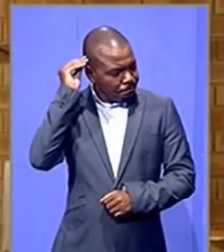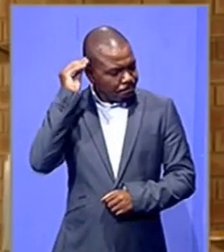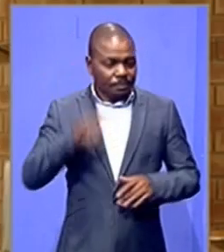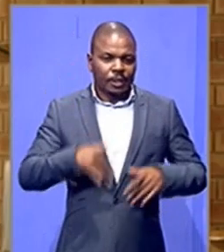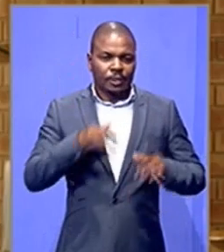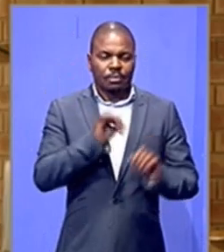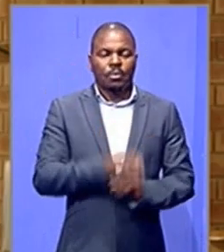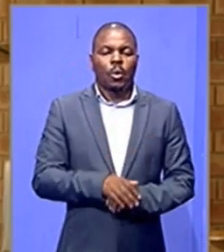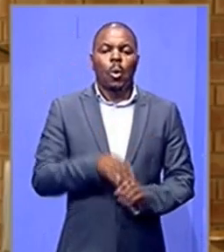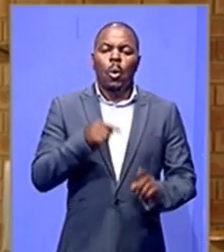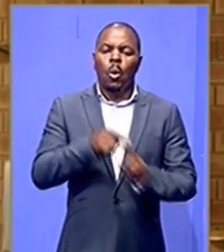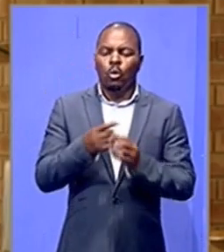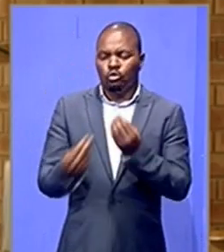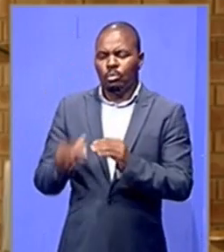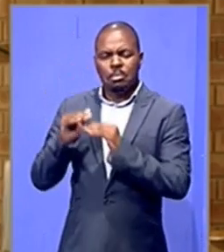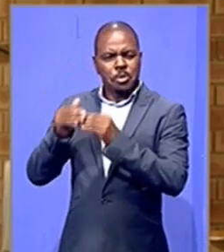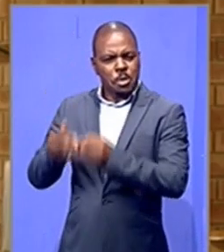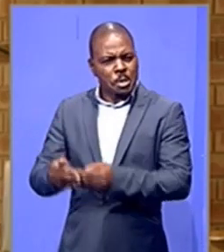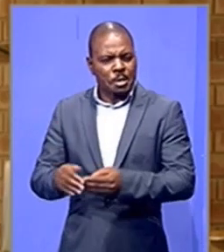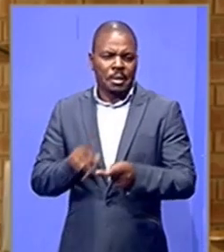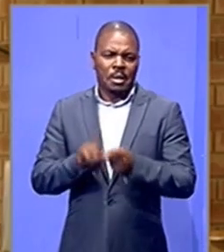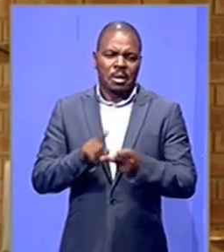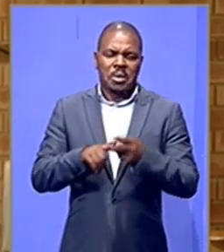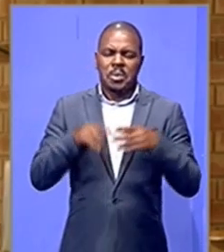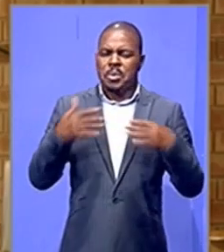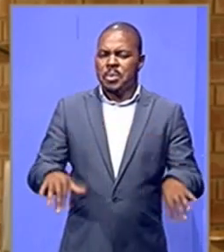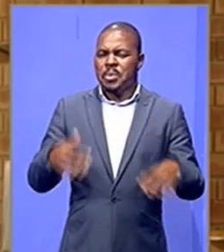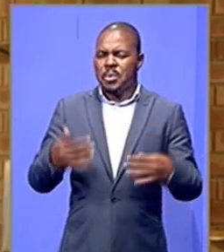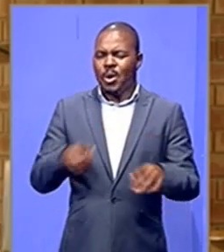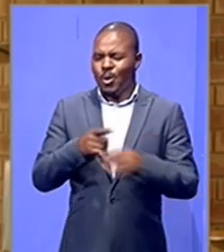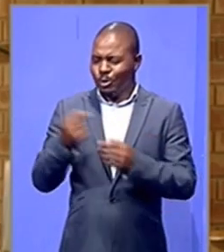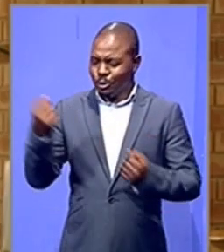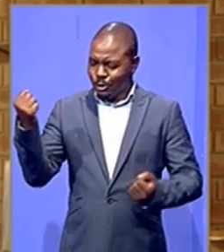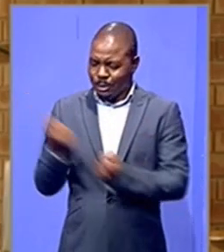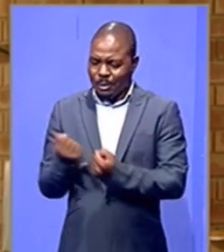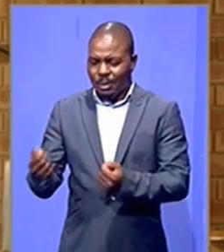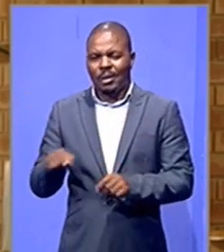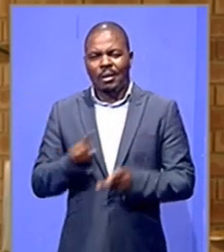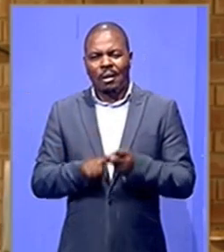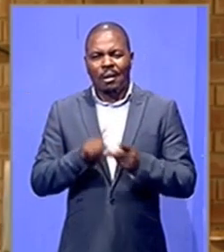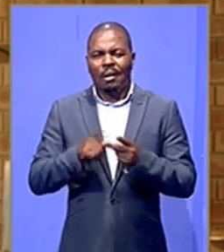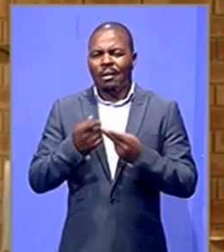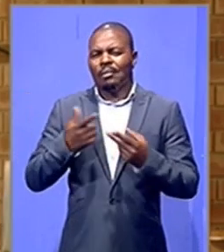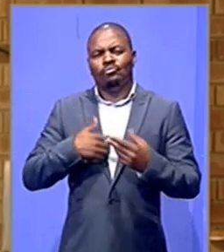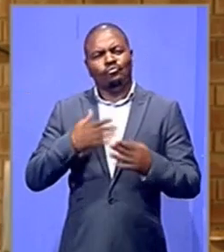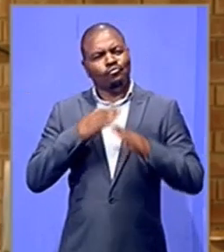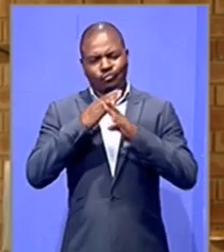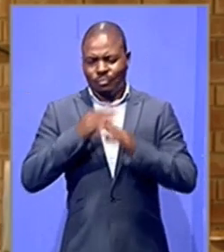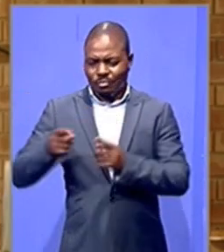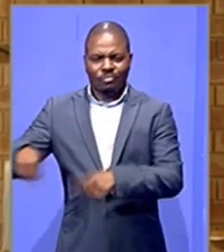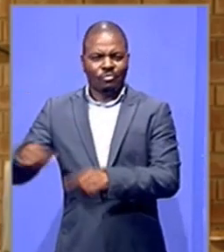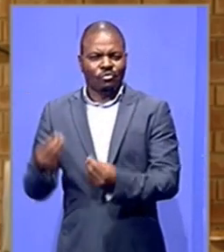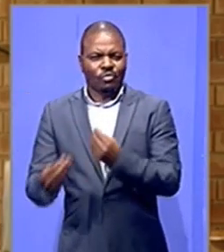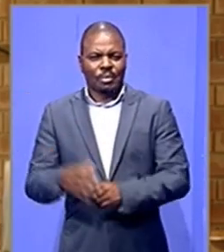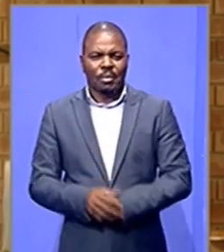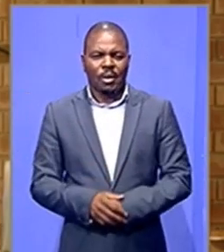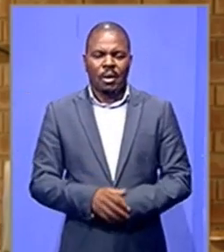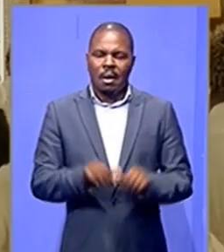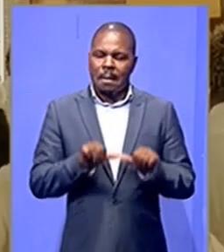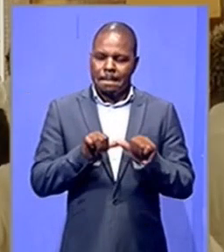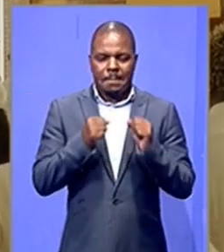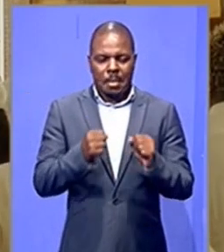their protector. He was their biggest fan, their Mandalorian, and he will continue to